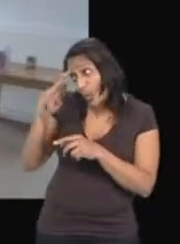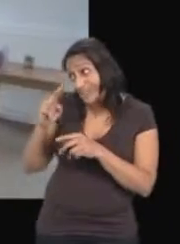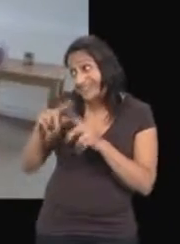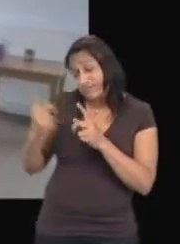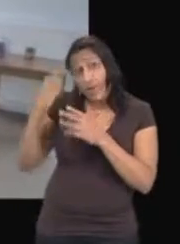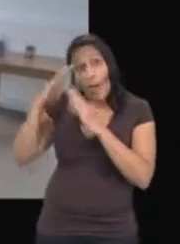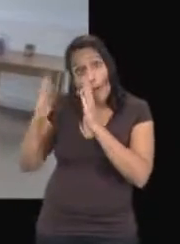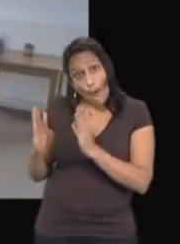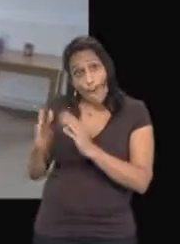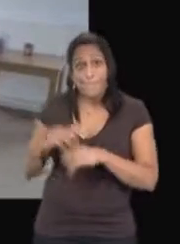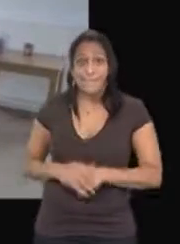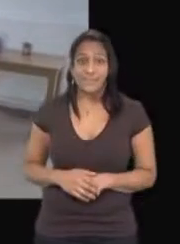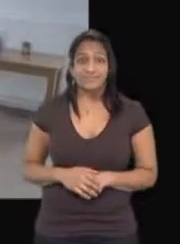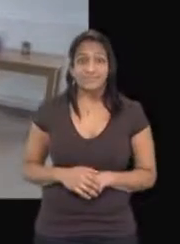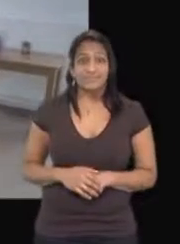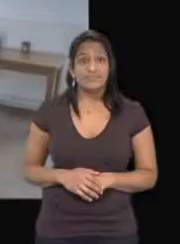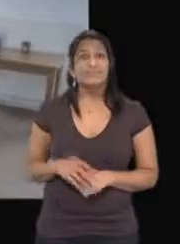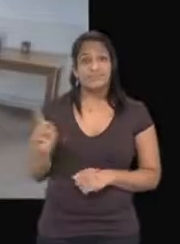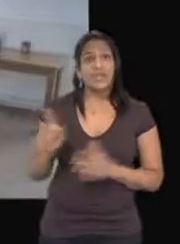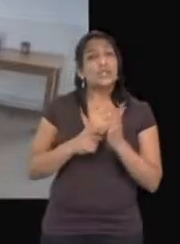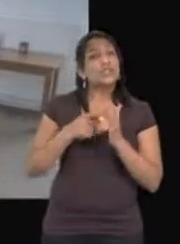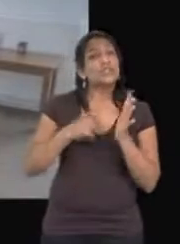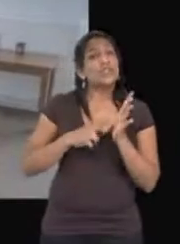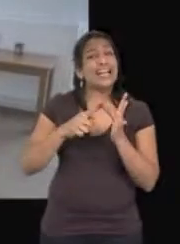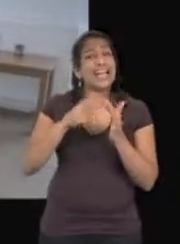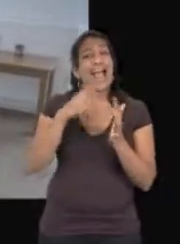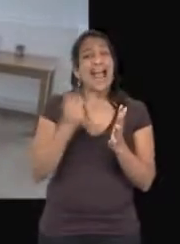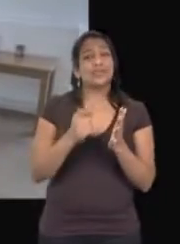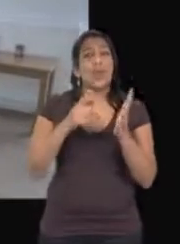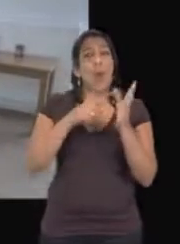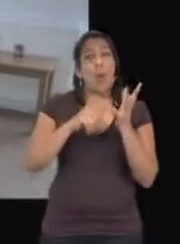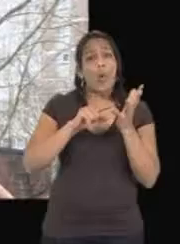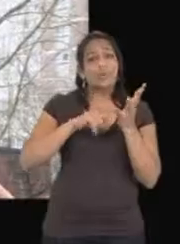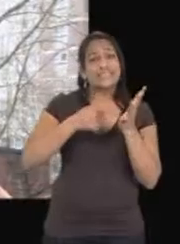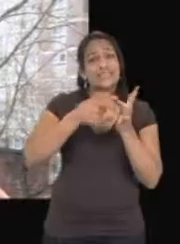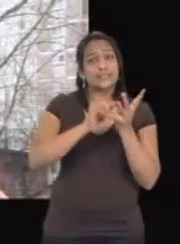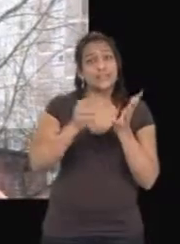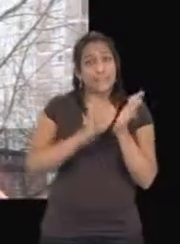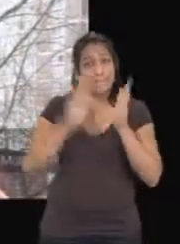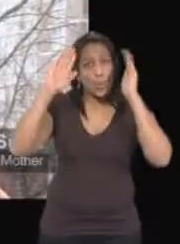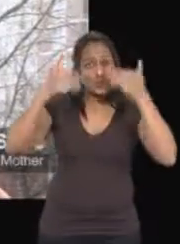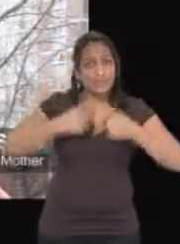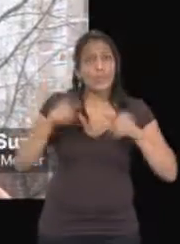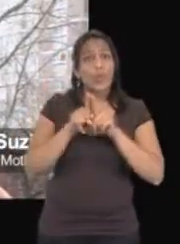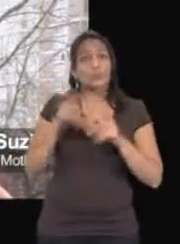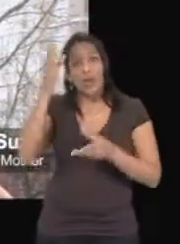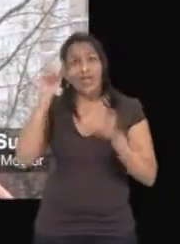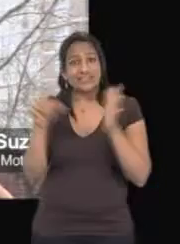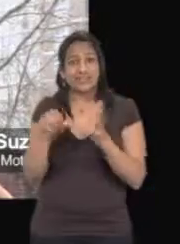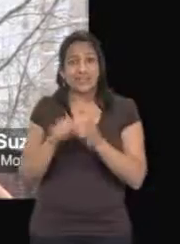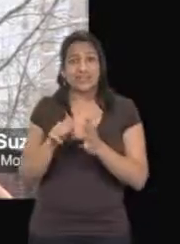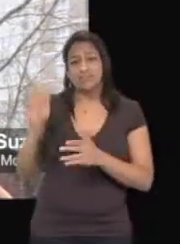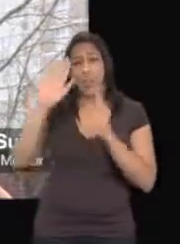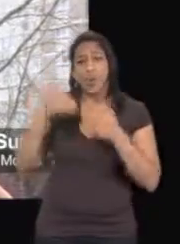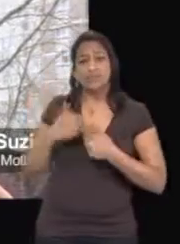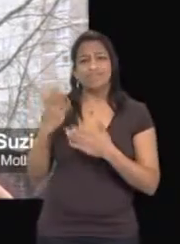done. Jennie has autism and learning difficulties. Her autism affects her in certain